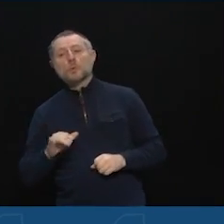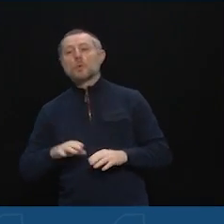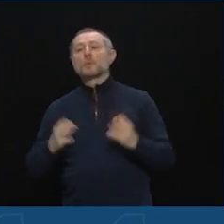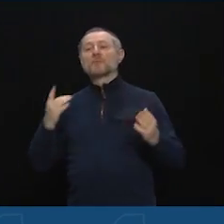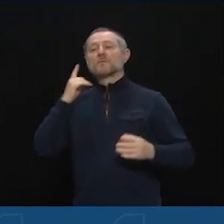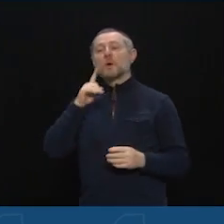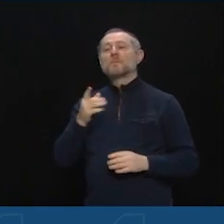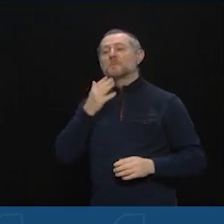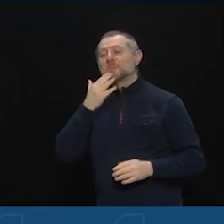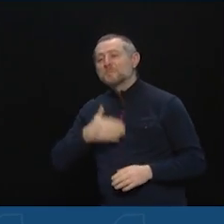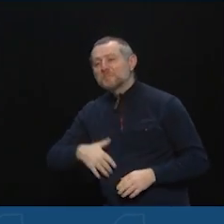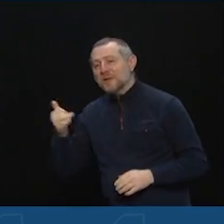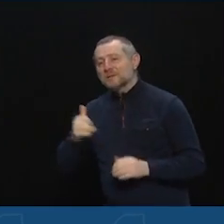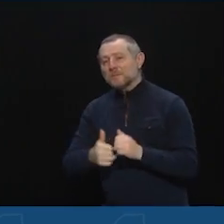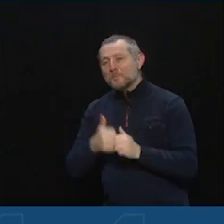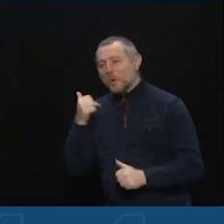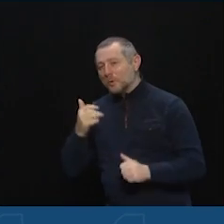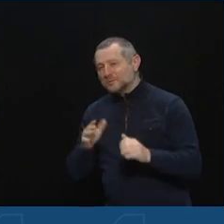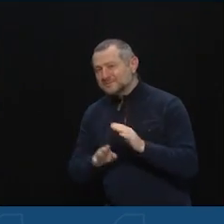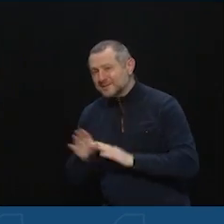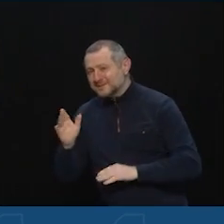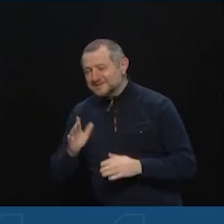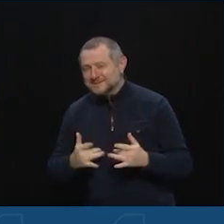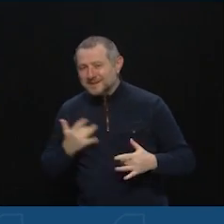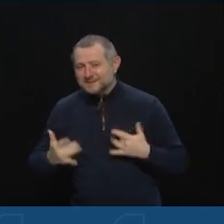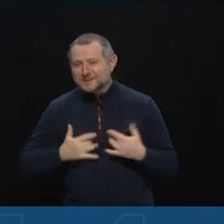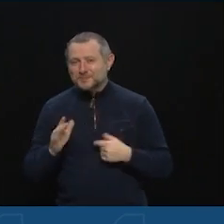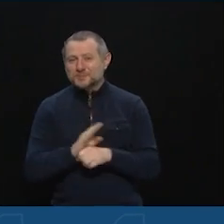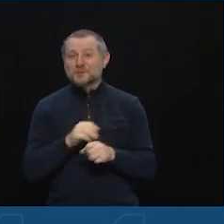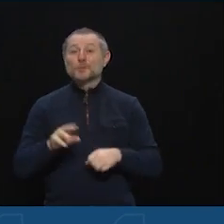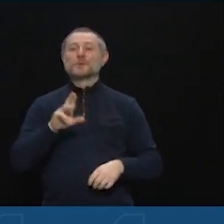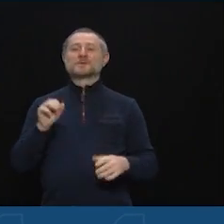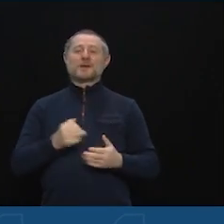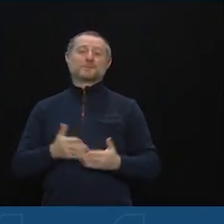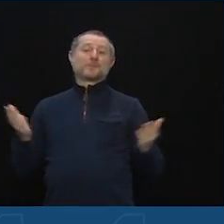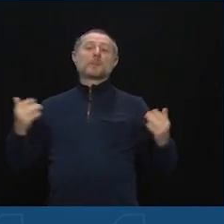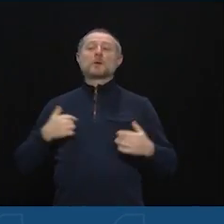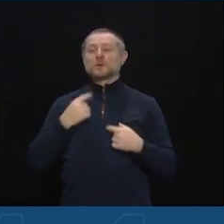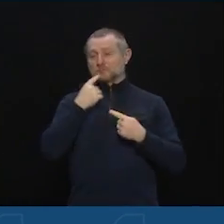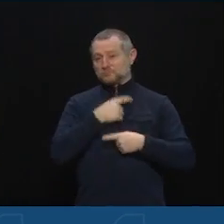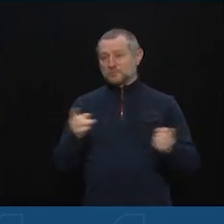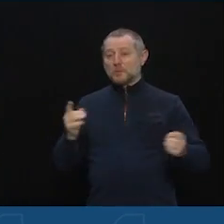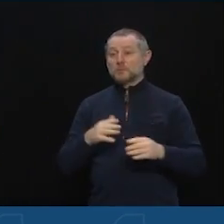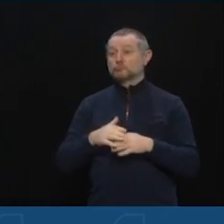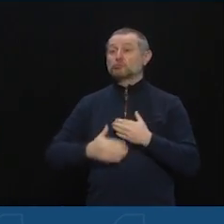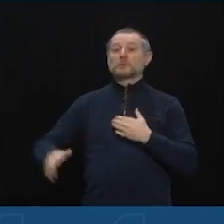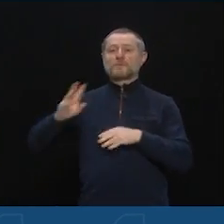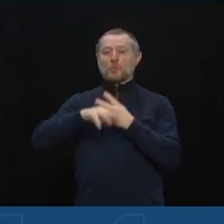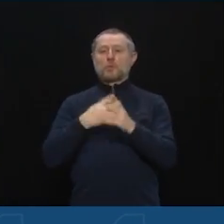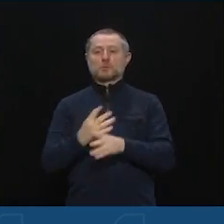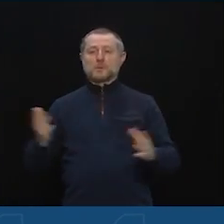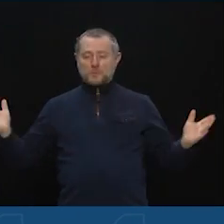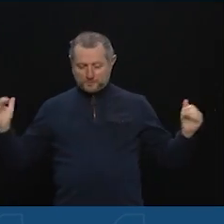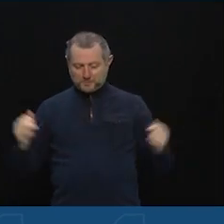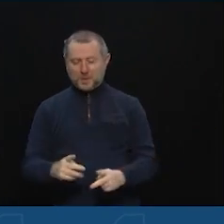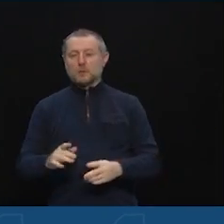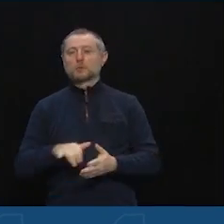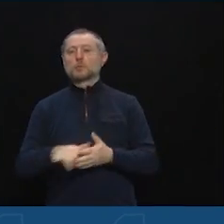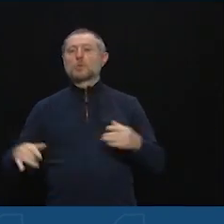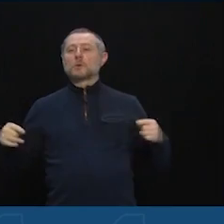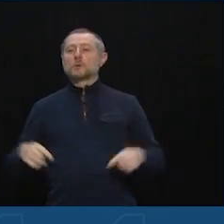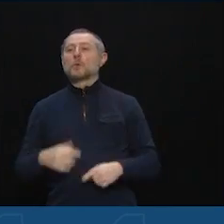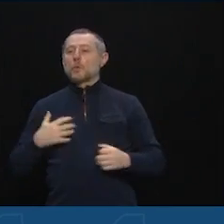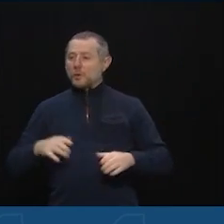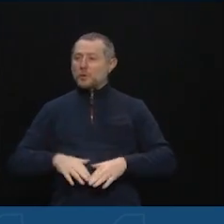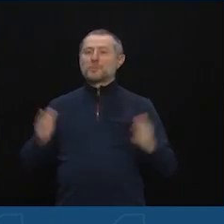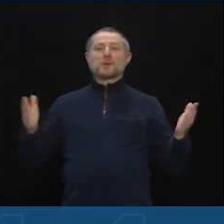most vibrant, exciting businesses in this country. So to the rest of the world, come on back. We are open. We are